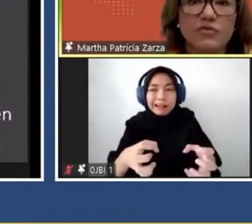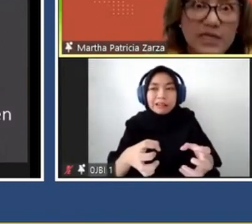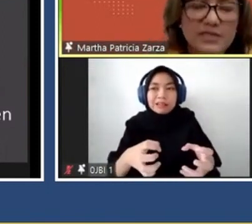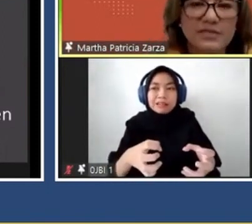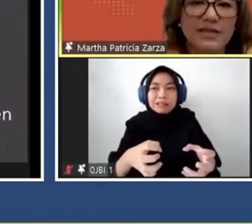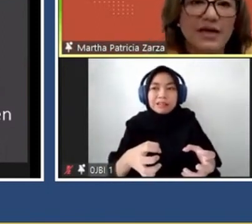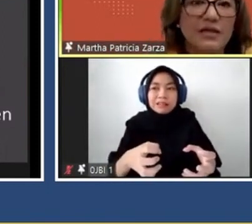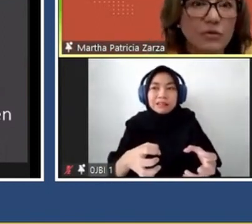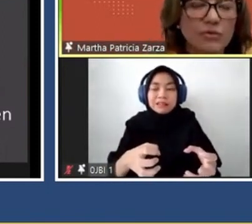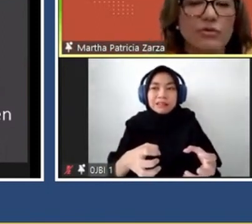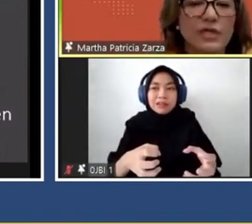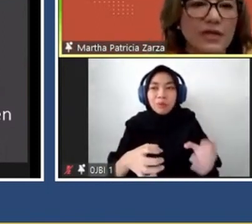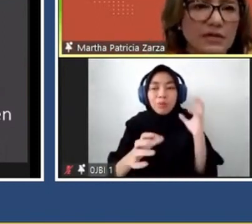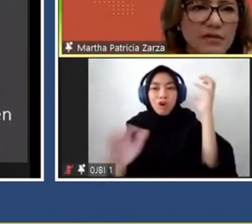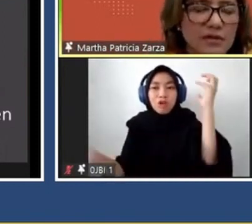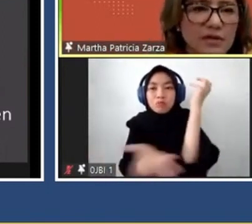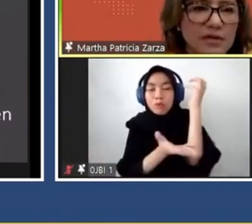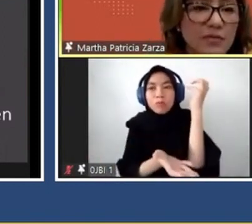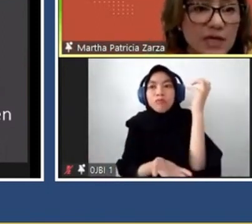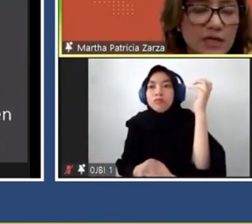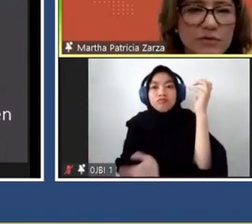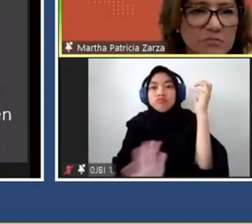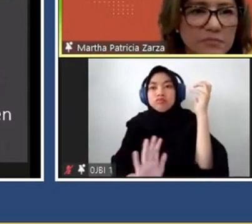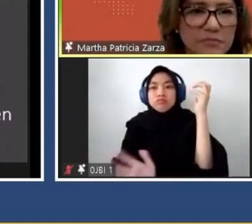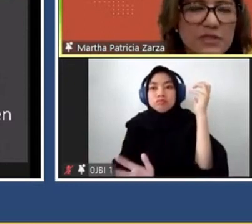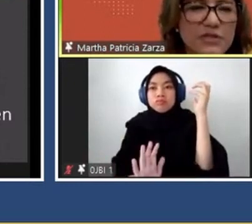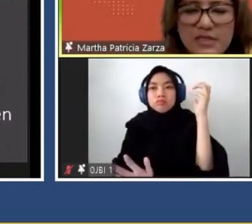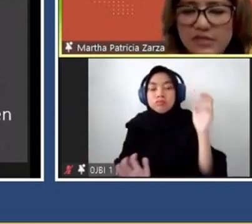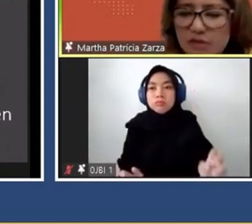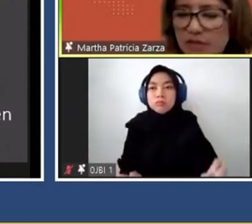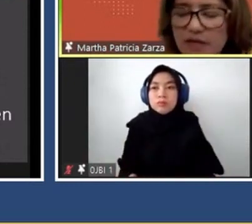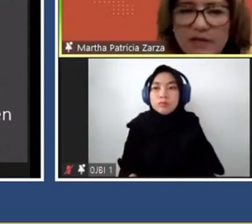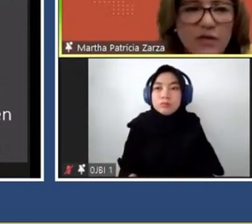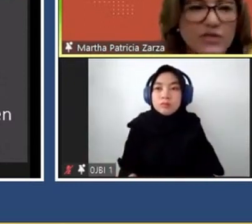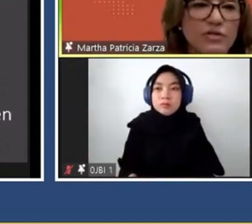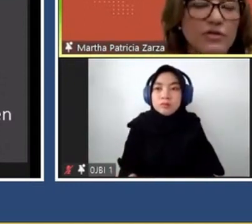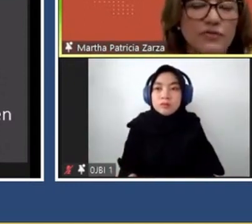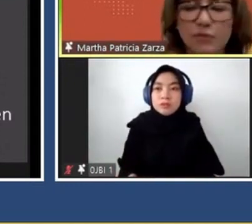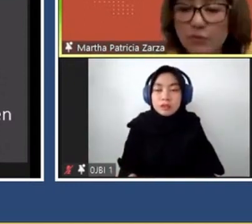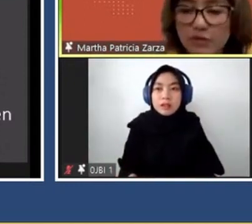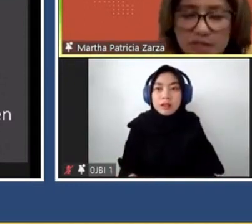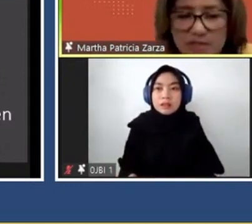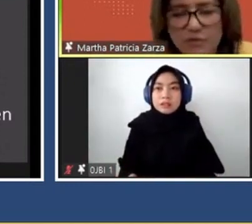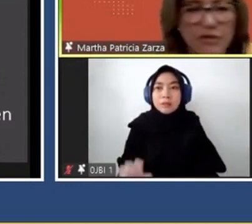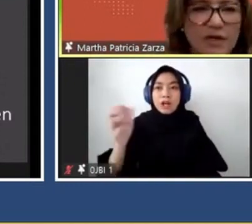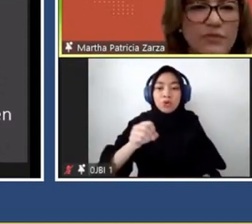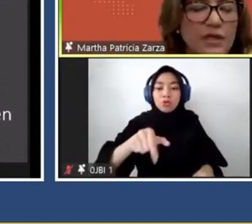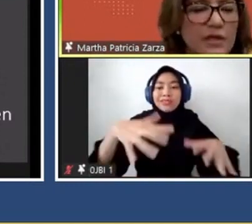take down trees that are new or that are green or It's only the collection of the wood that is all